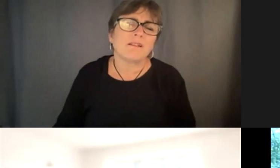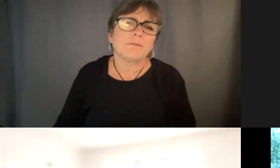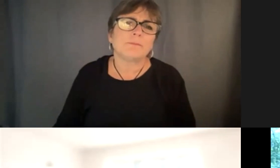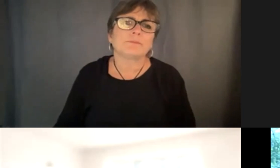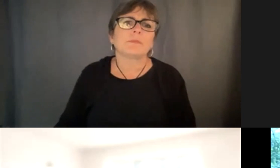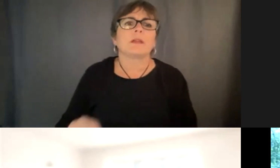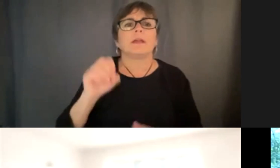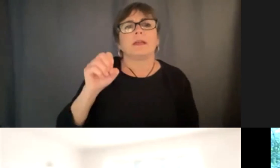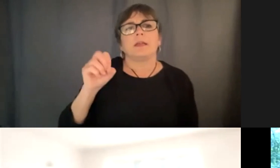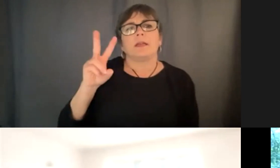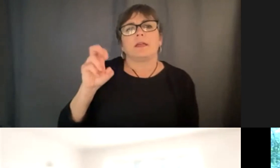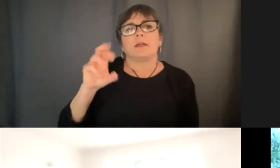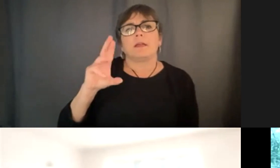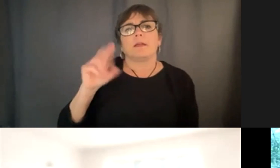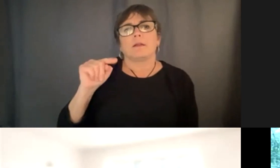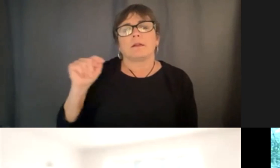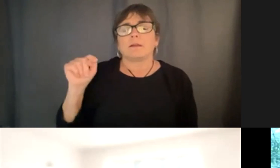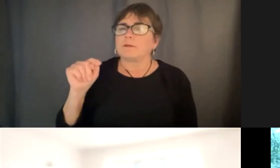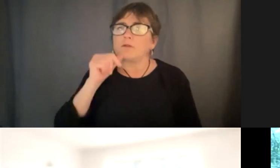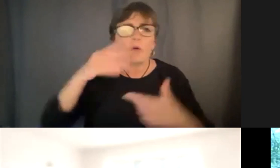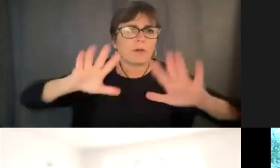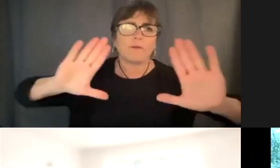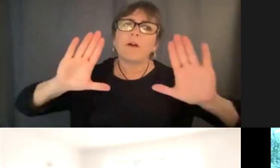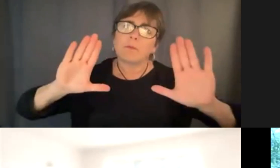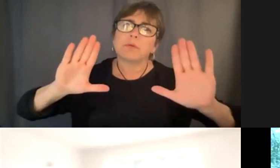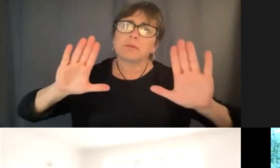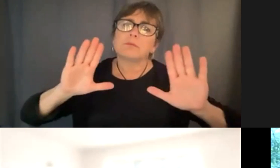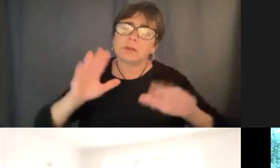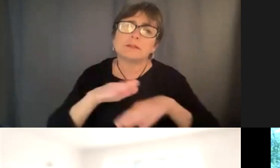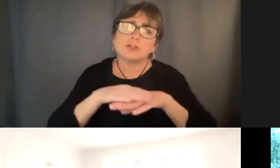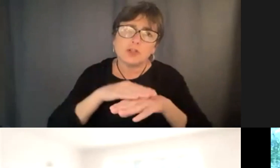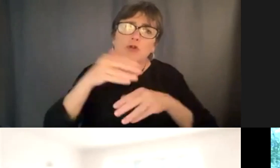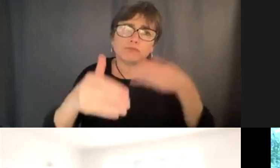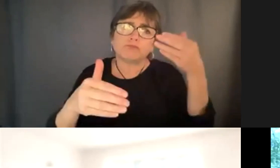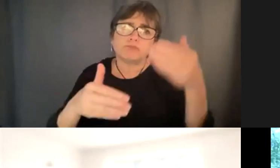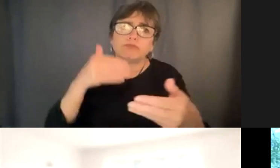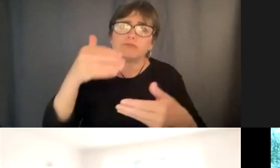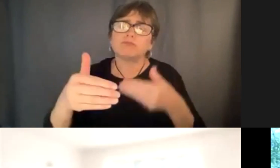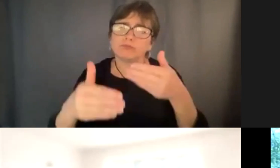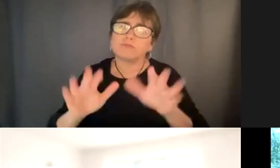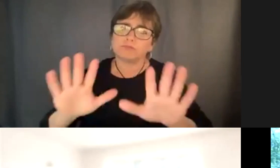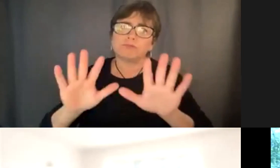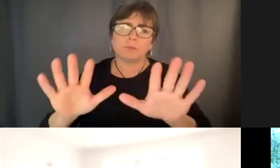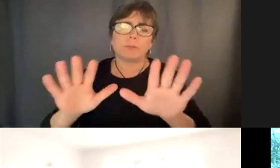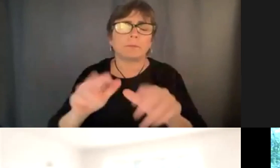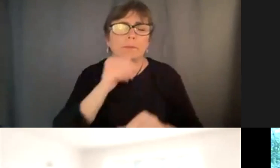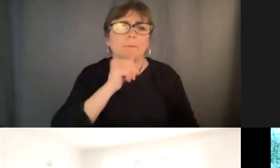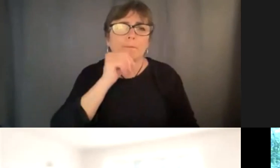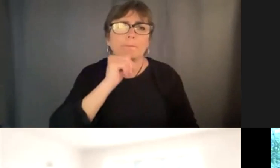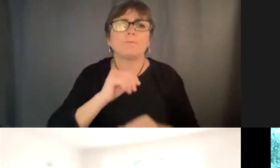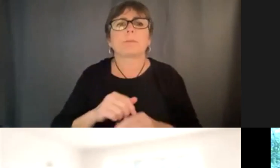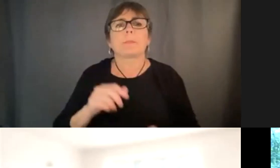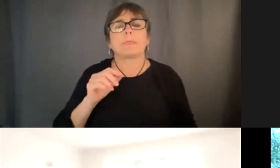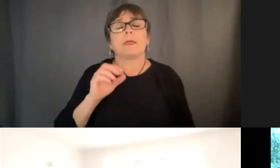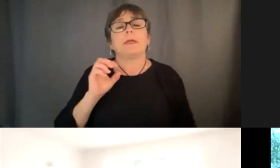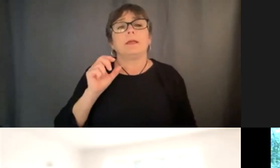give up. It takes a lot of time, right? You just have to do that. And the other thing I'll say is if you're doing